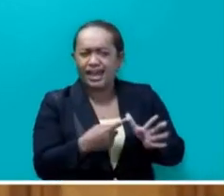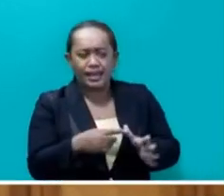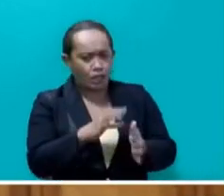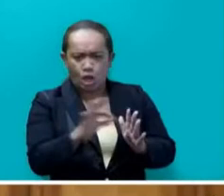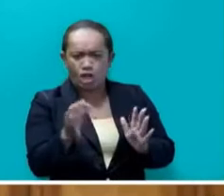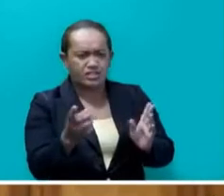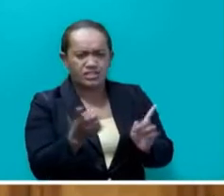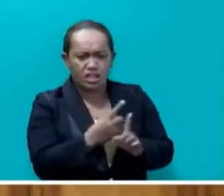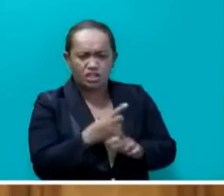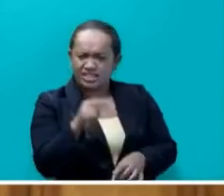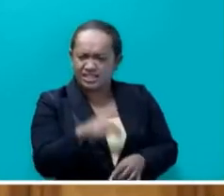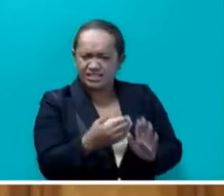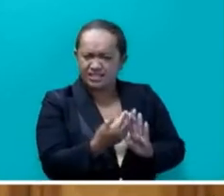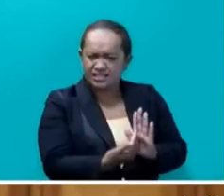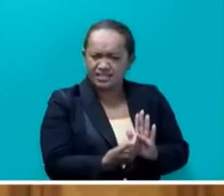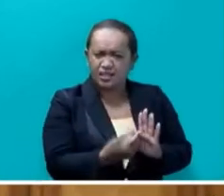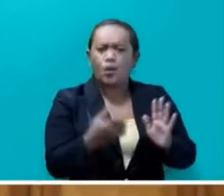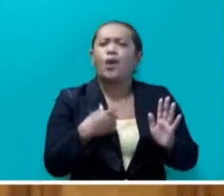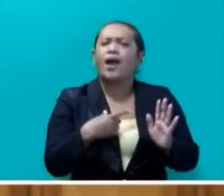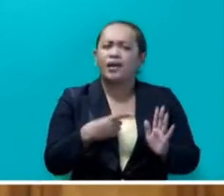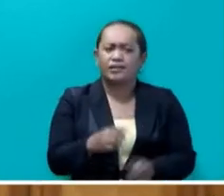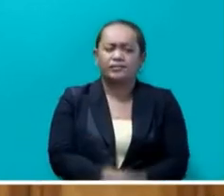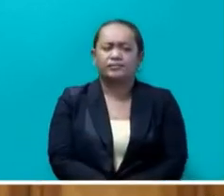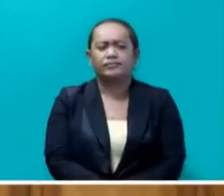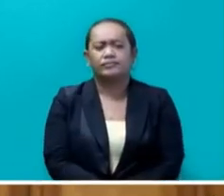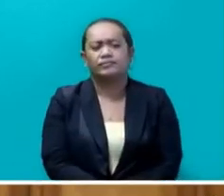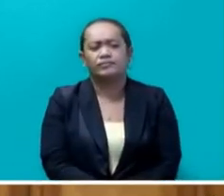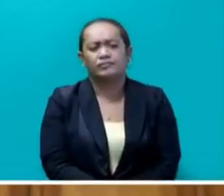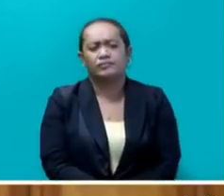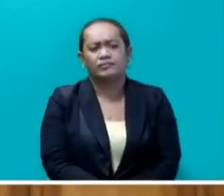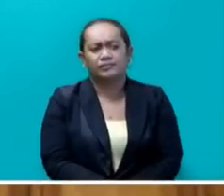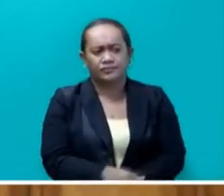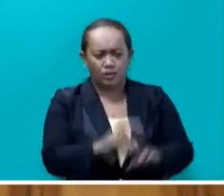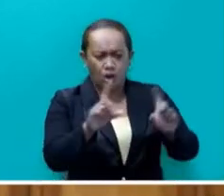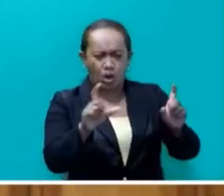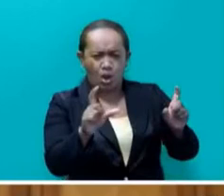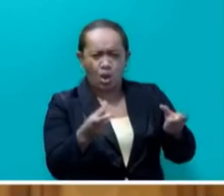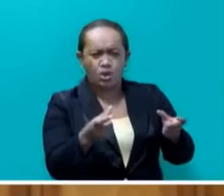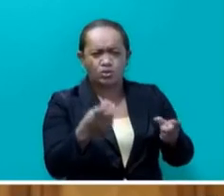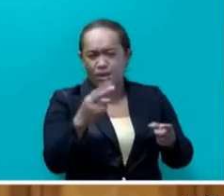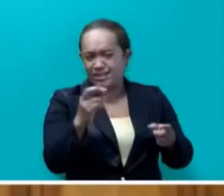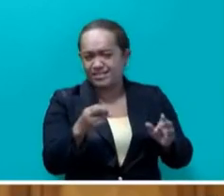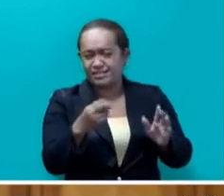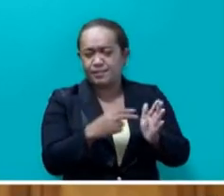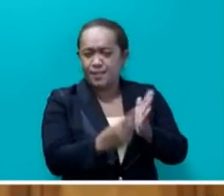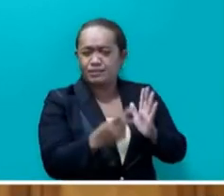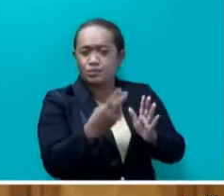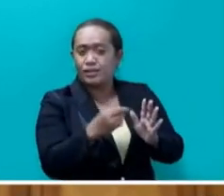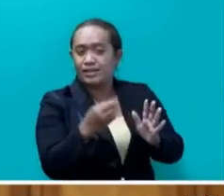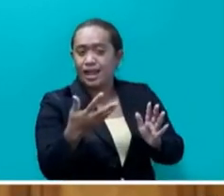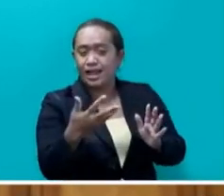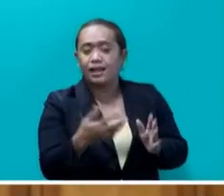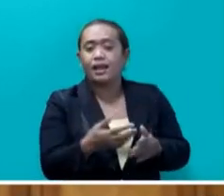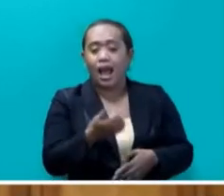Speaker, and can be done via circular. Clause 20 to amend 29, section 29 to allow the minister